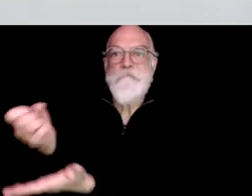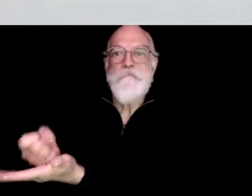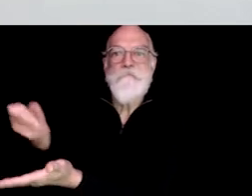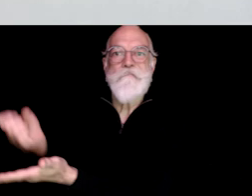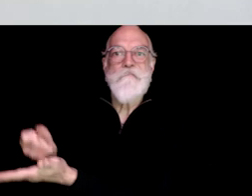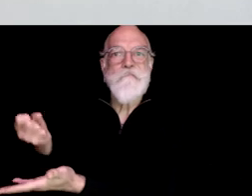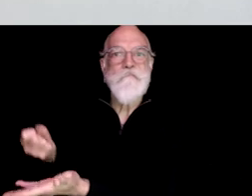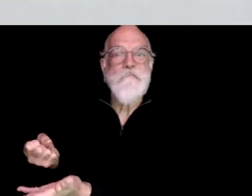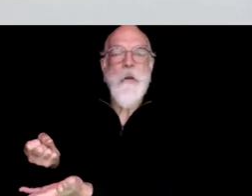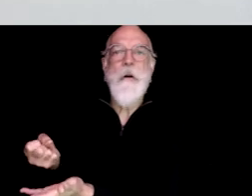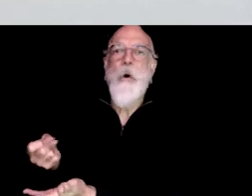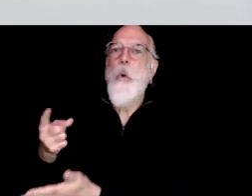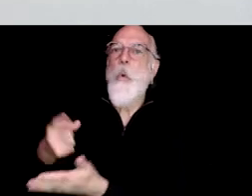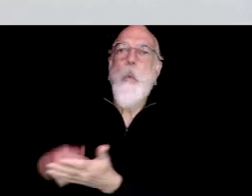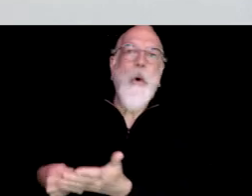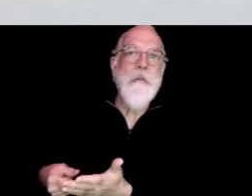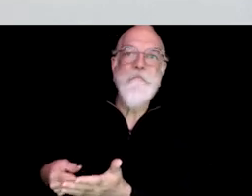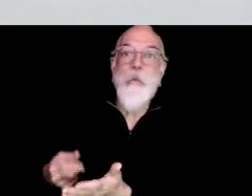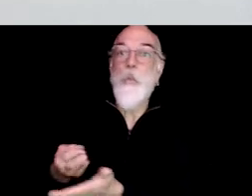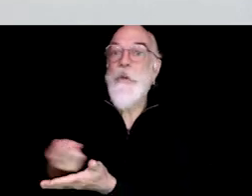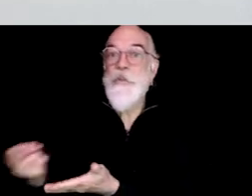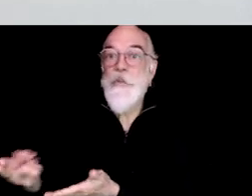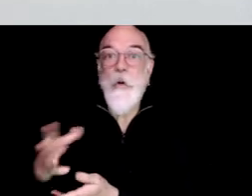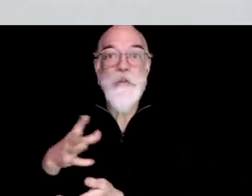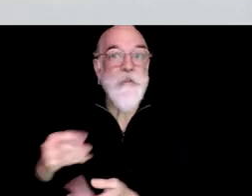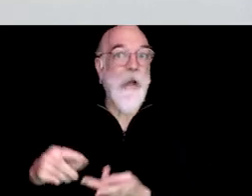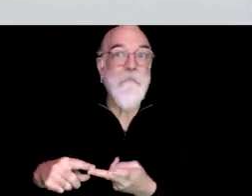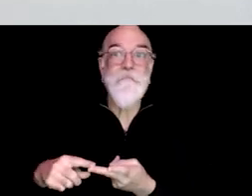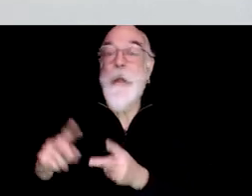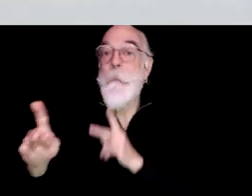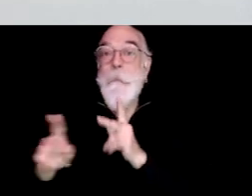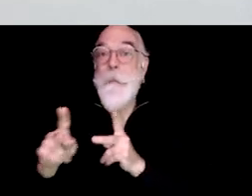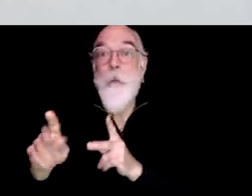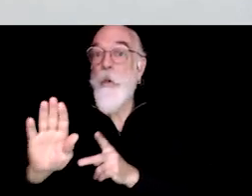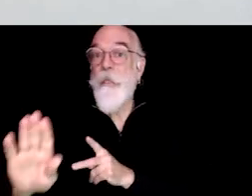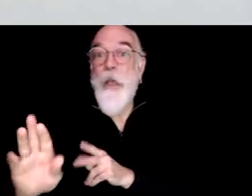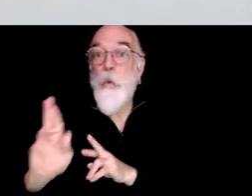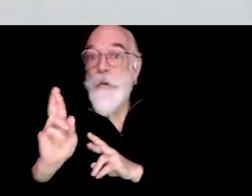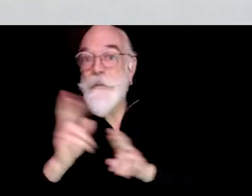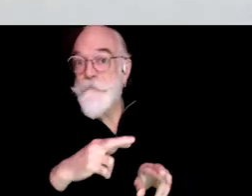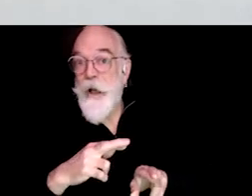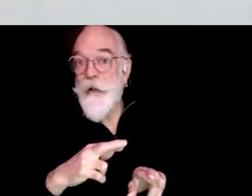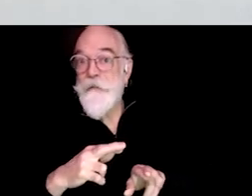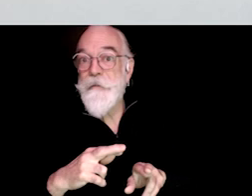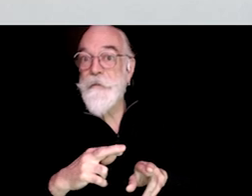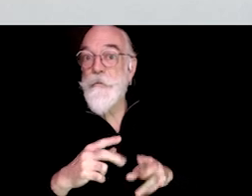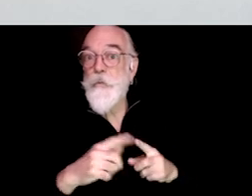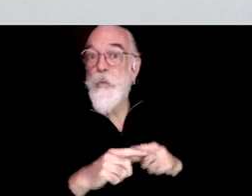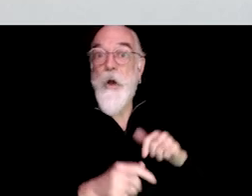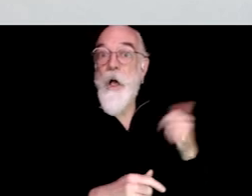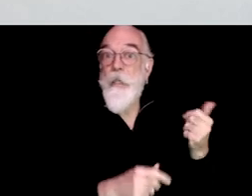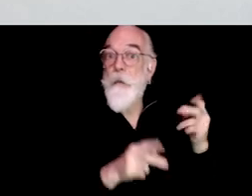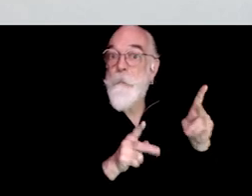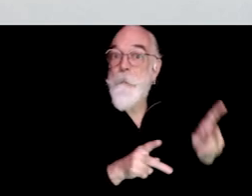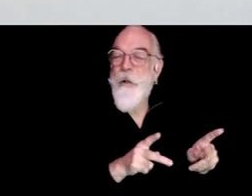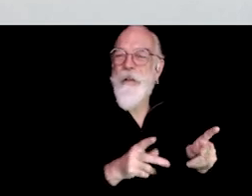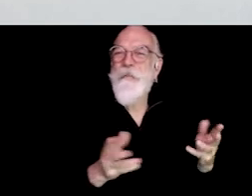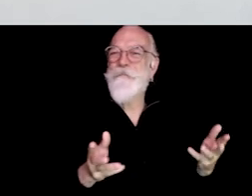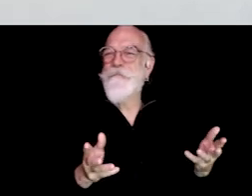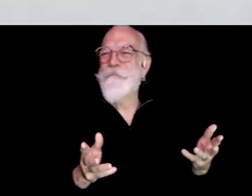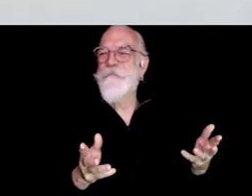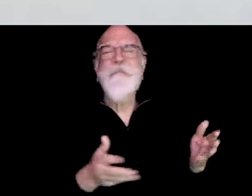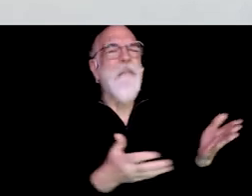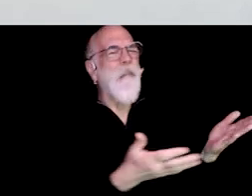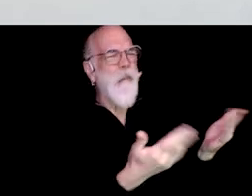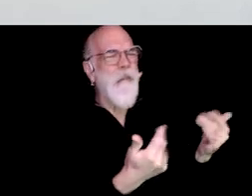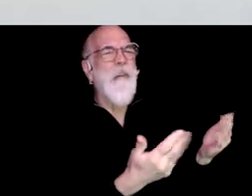of the behavioral responses of people or other beings. Will you share your thoughts on